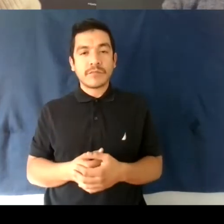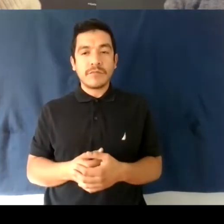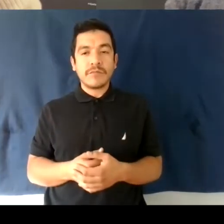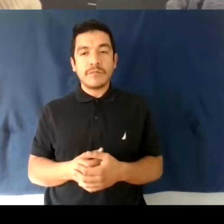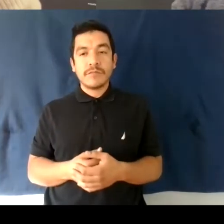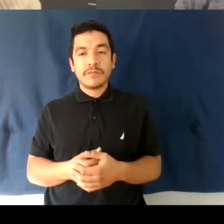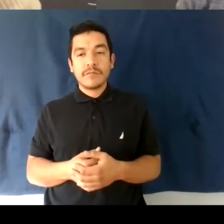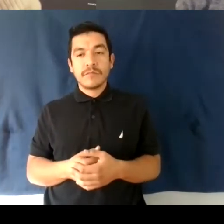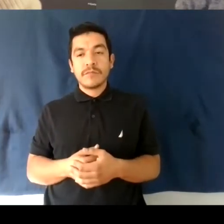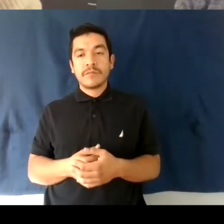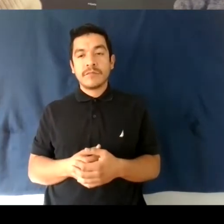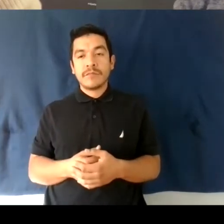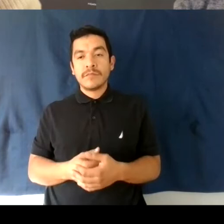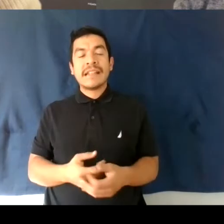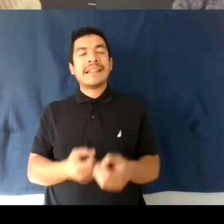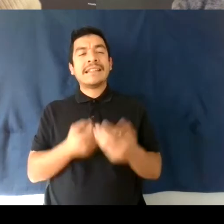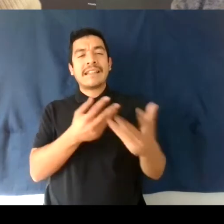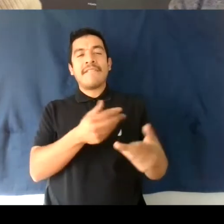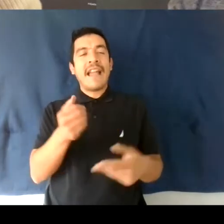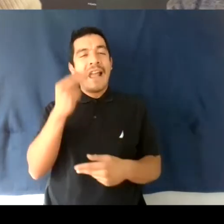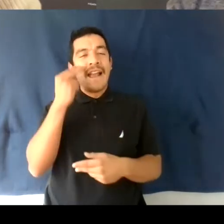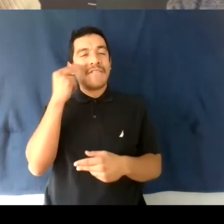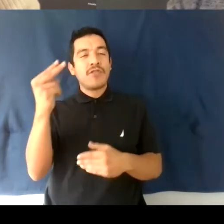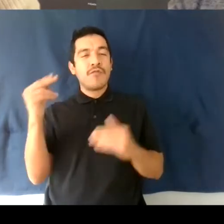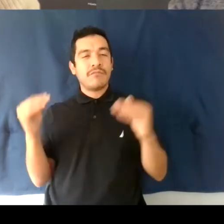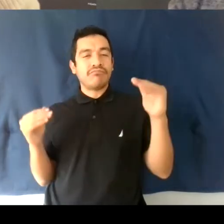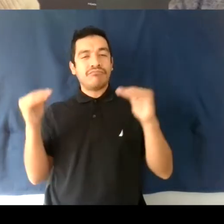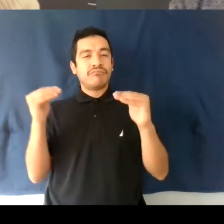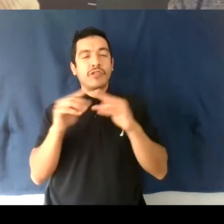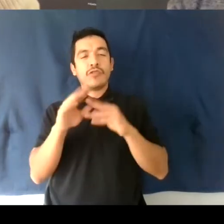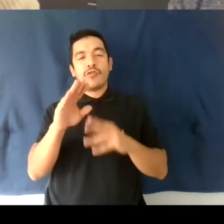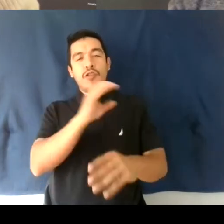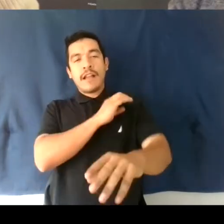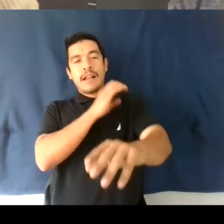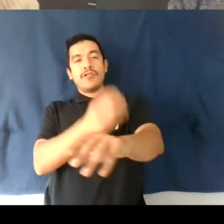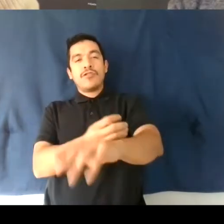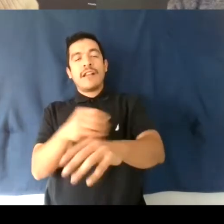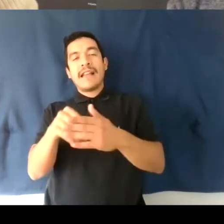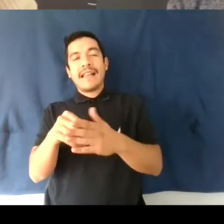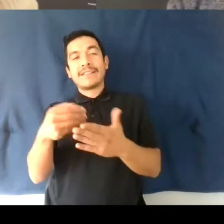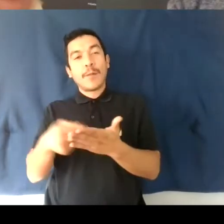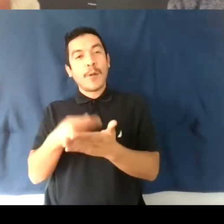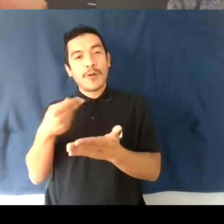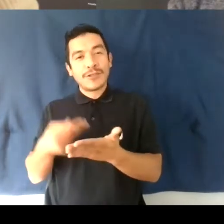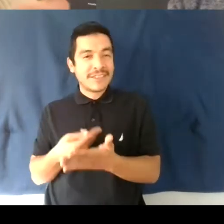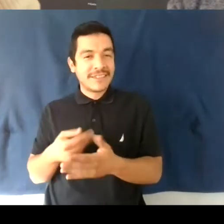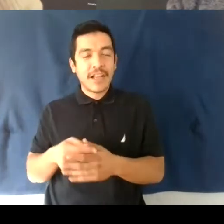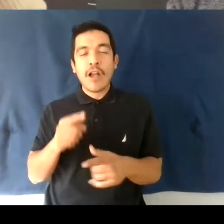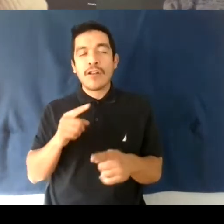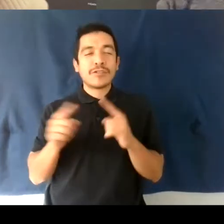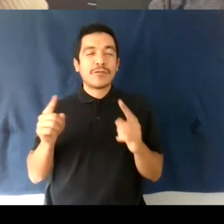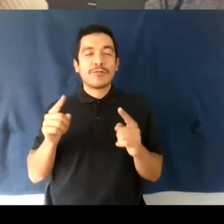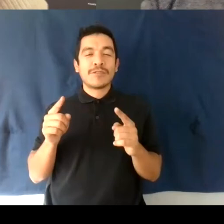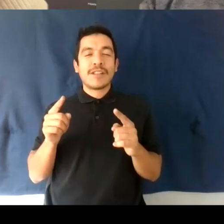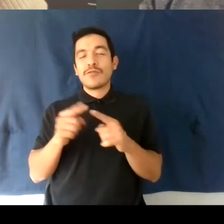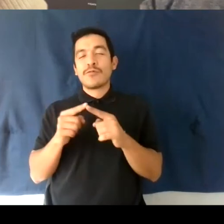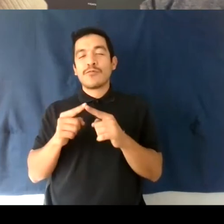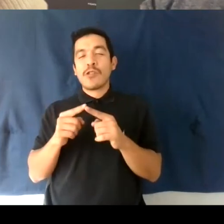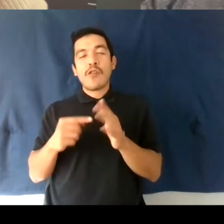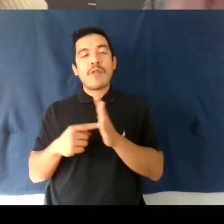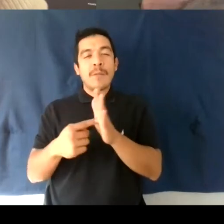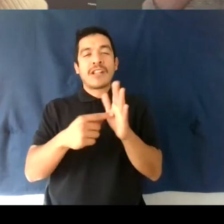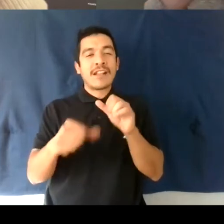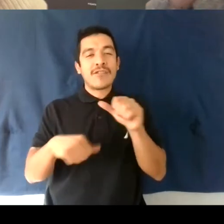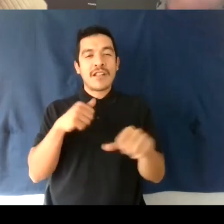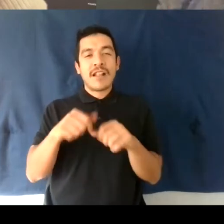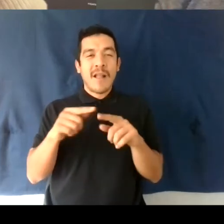a visual metaphor to your energy and spoons to kind of represent each other.